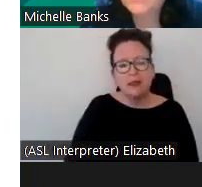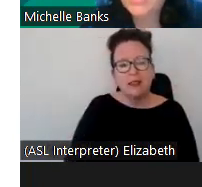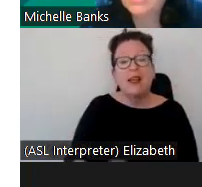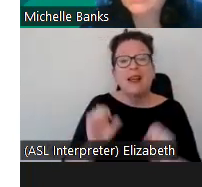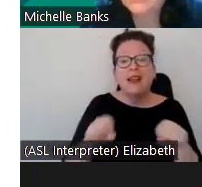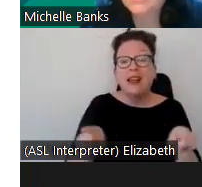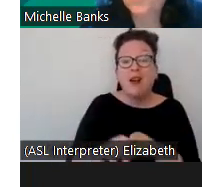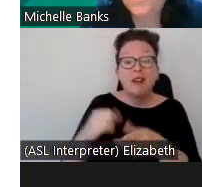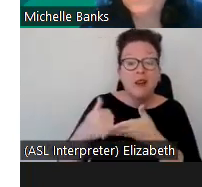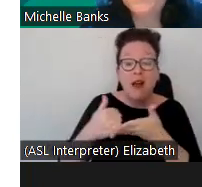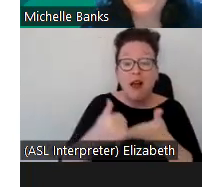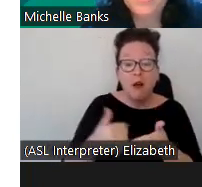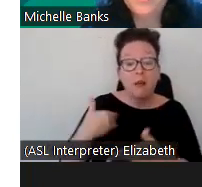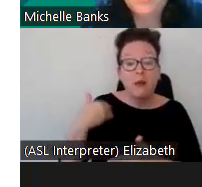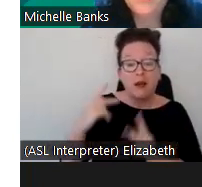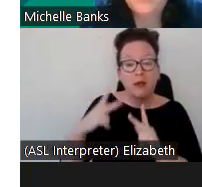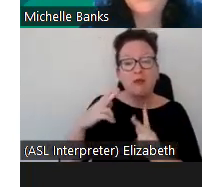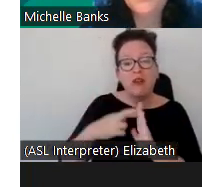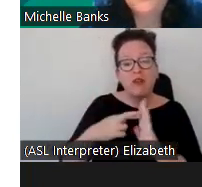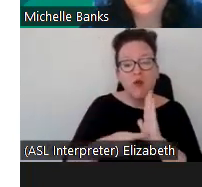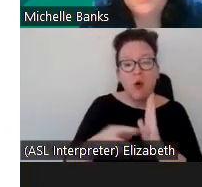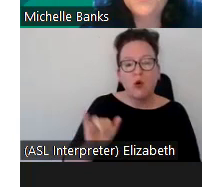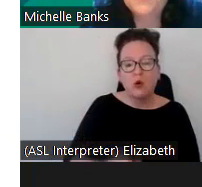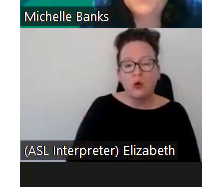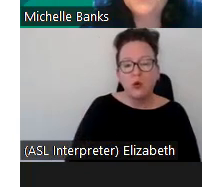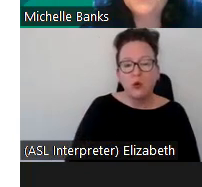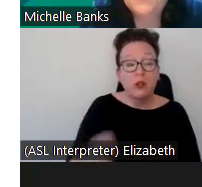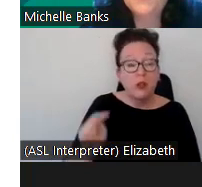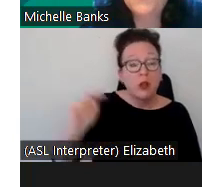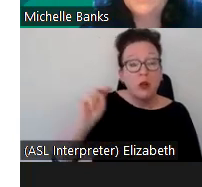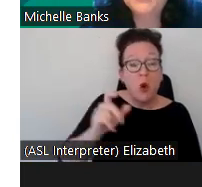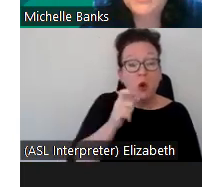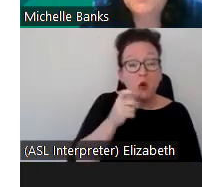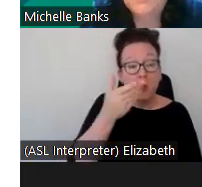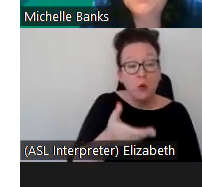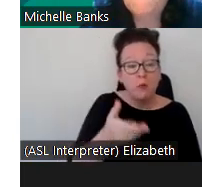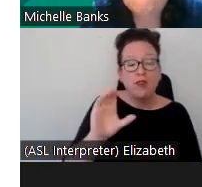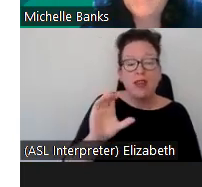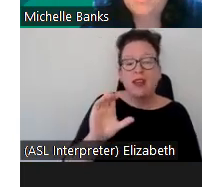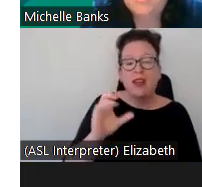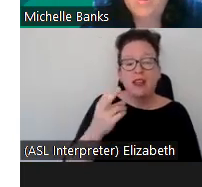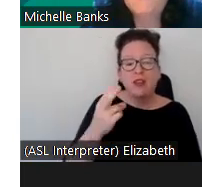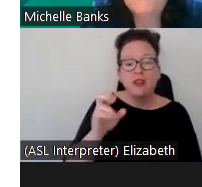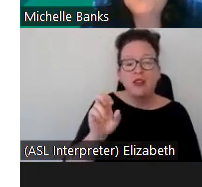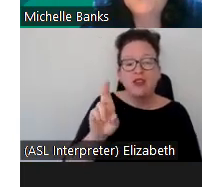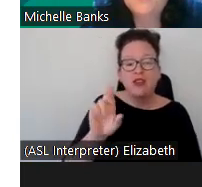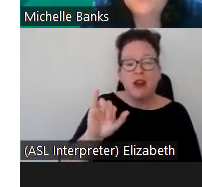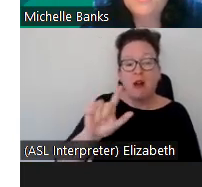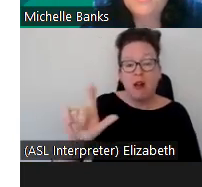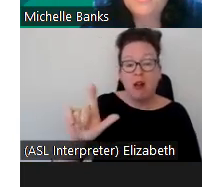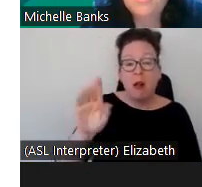help NextGeners enroll. In the North, we have Cheryl Barraclough.